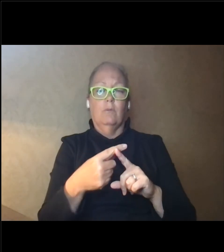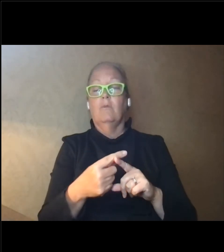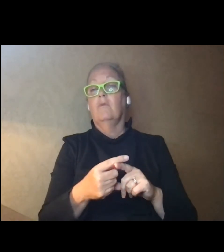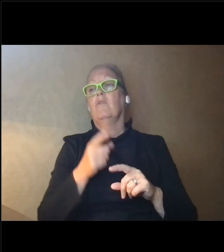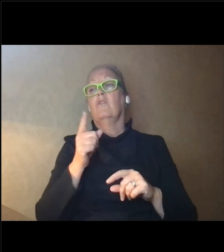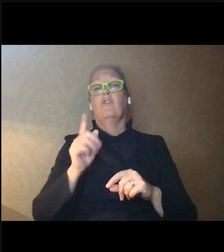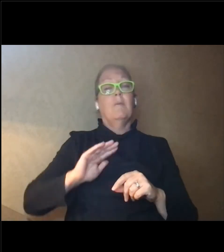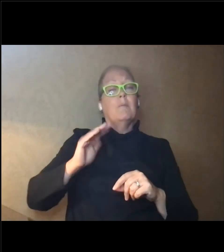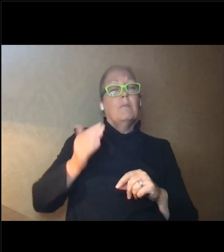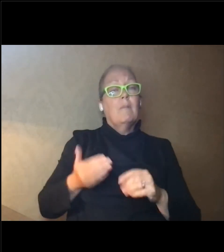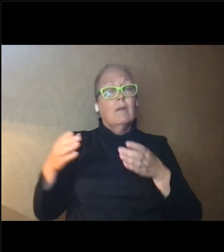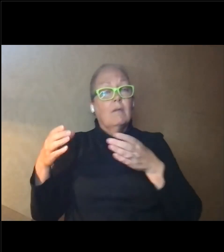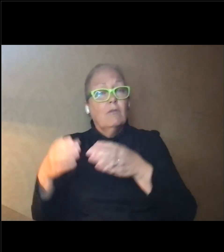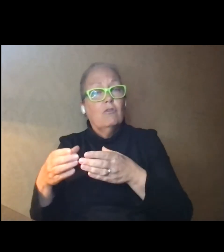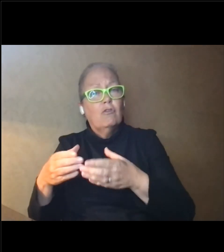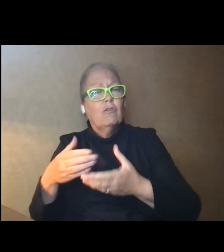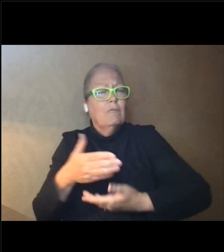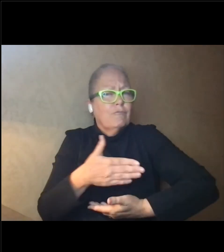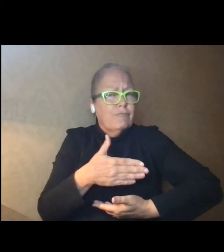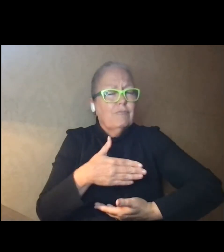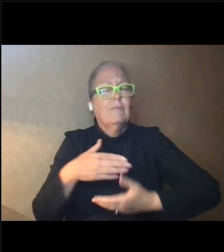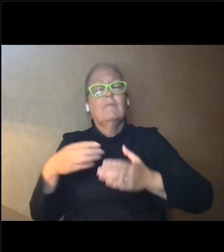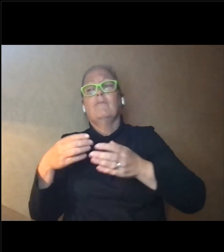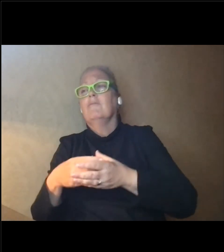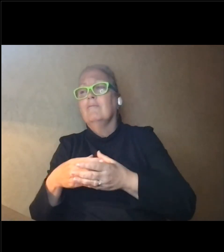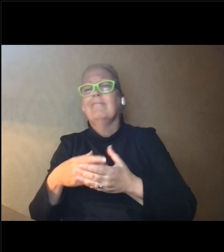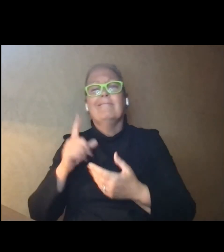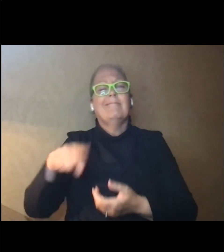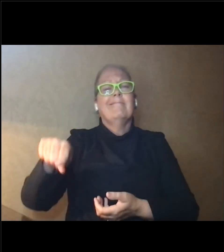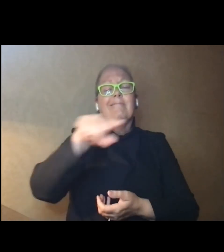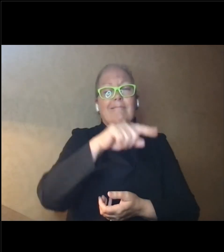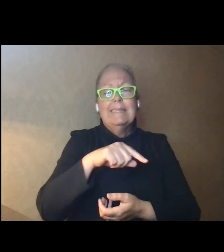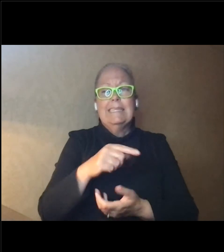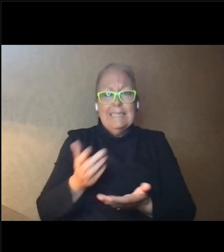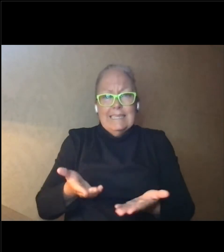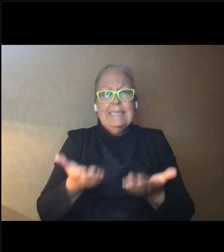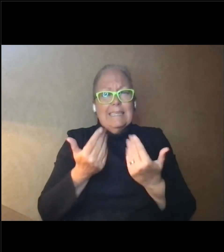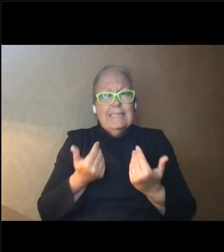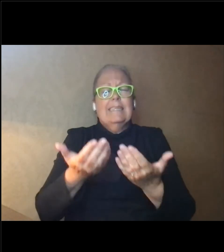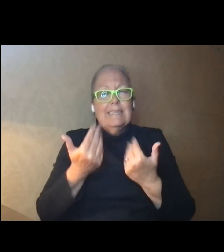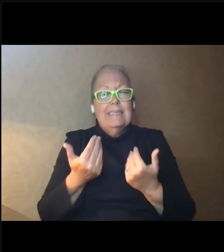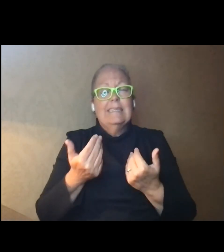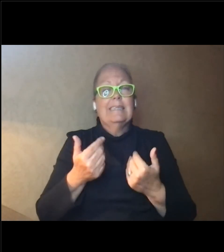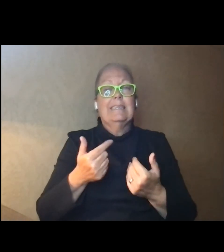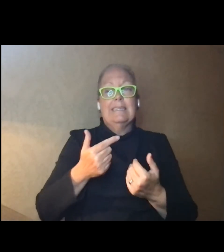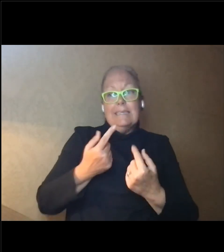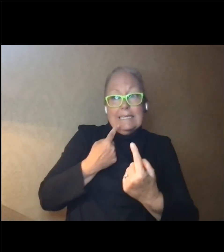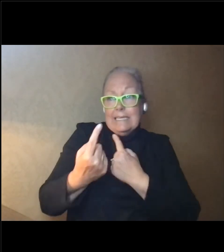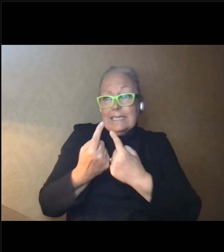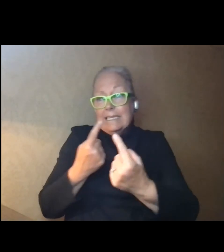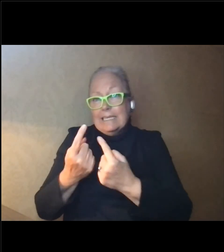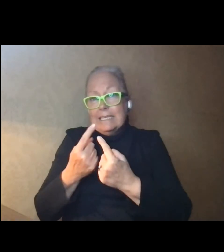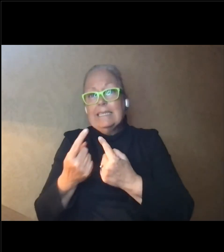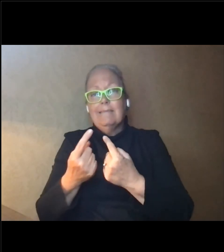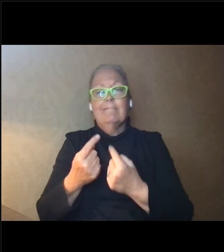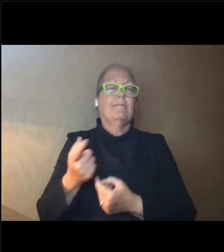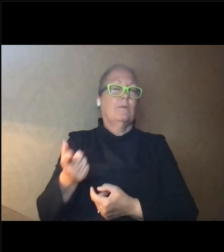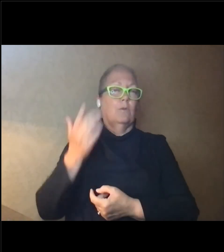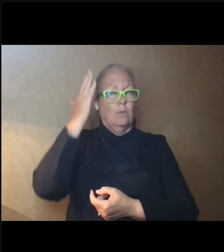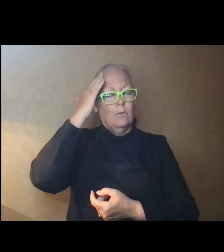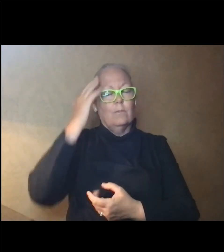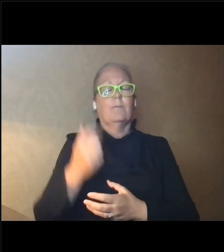women's groups, to really make that services for them as appropriate as possible. We established